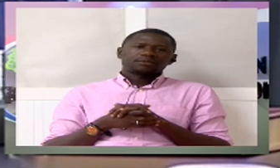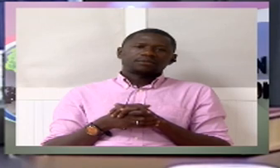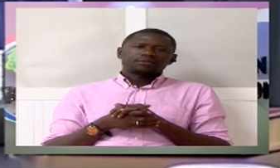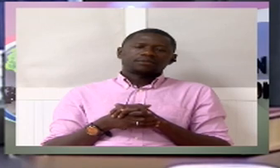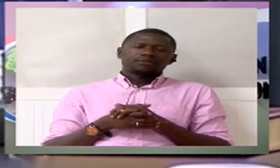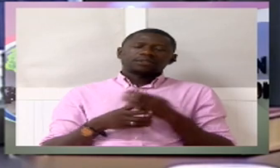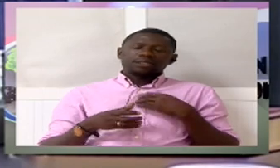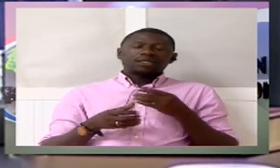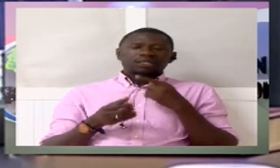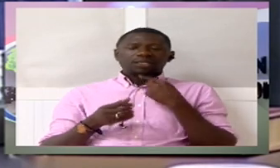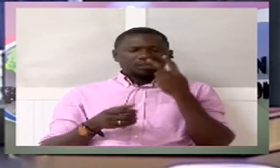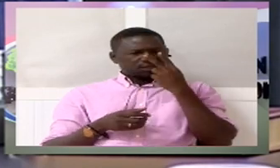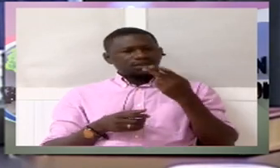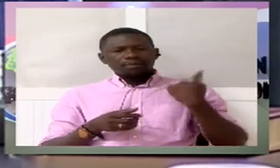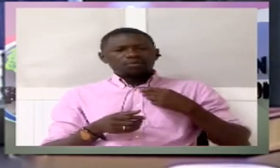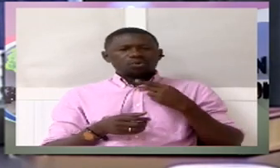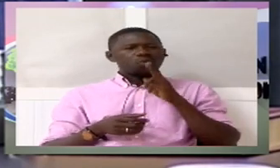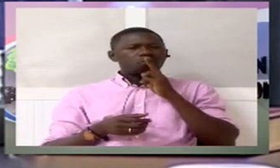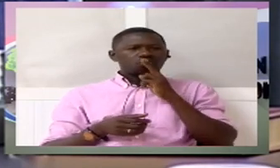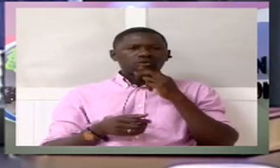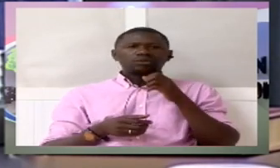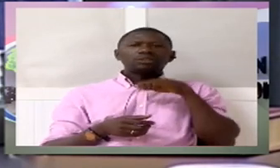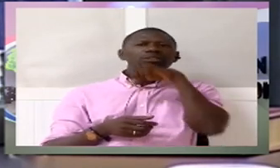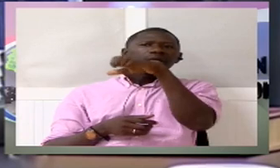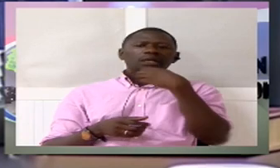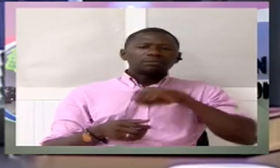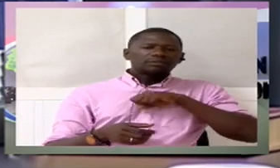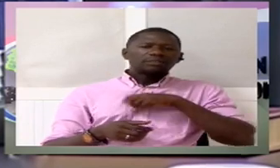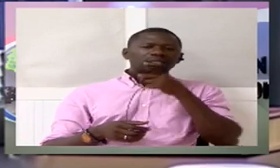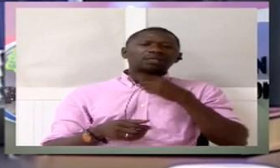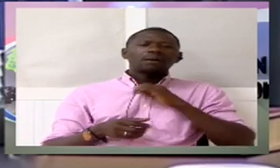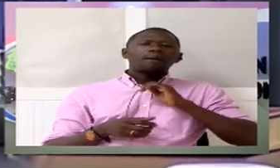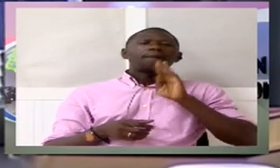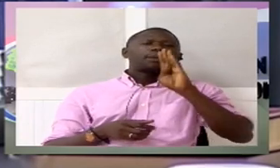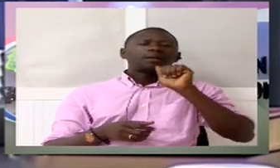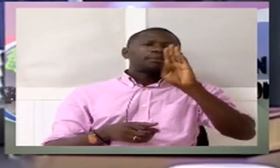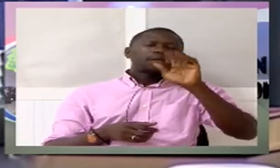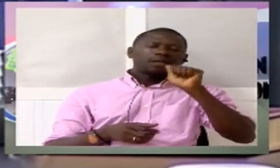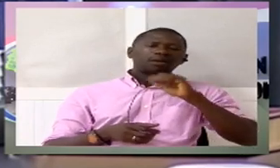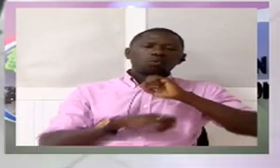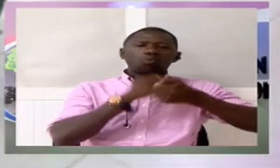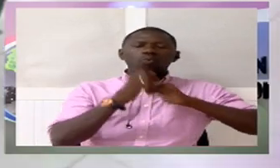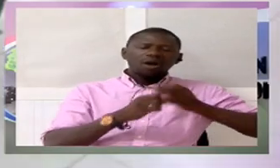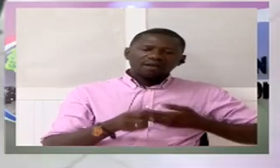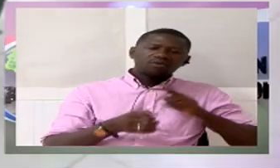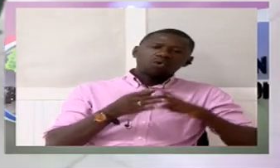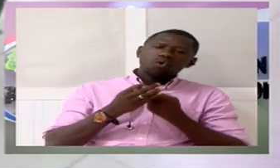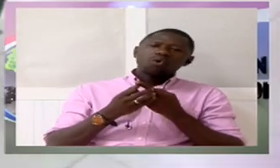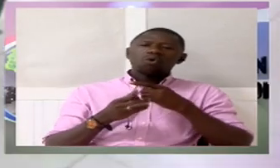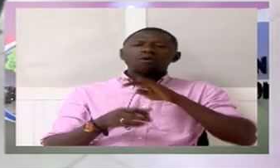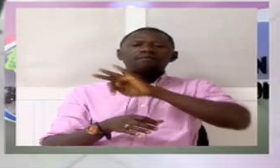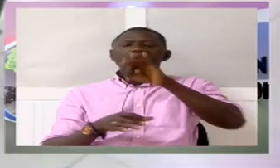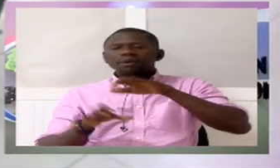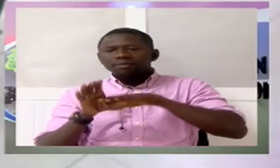they see people who impersonate themselves as Baba's wives or Baba's people. So that was why they do not know how to